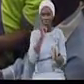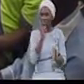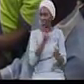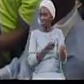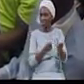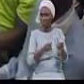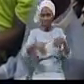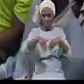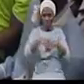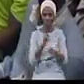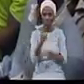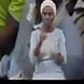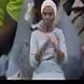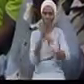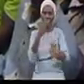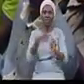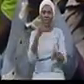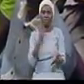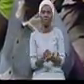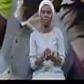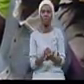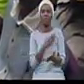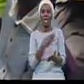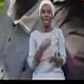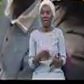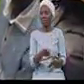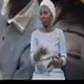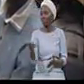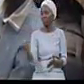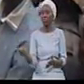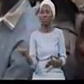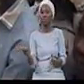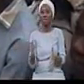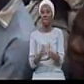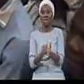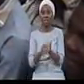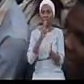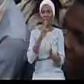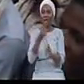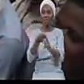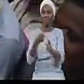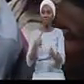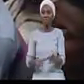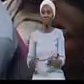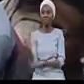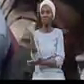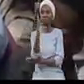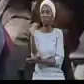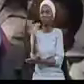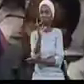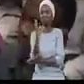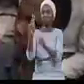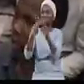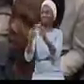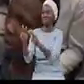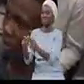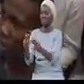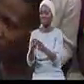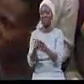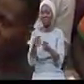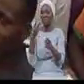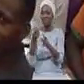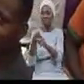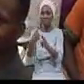And those who is a bad plan from village, from the forest, from the river, they will not rule over